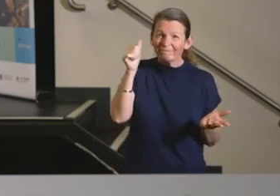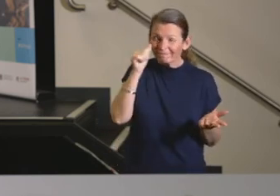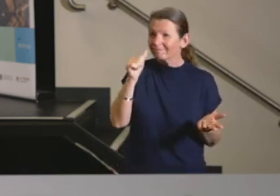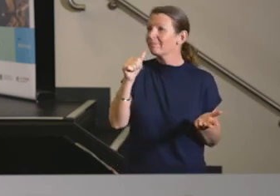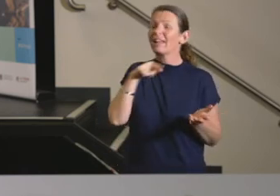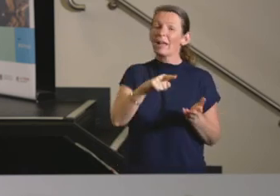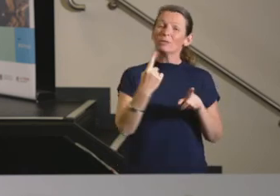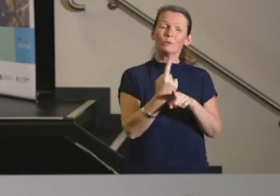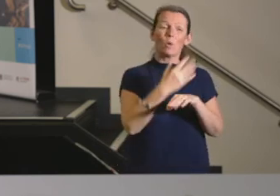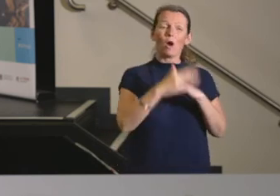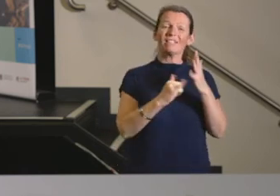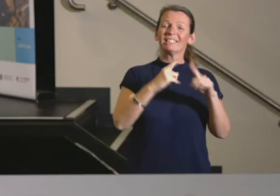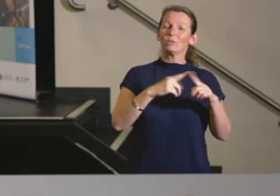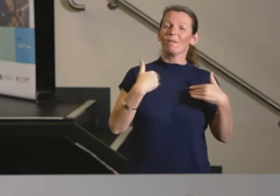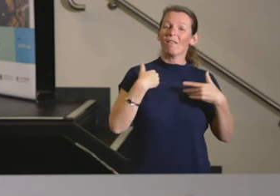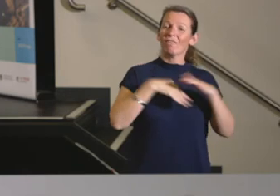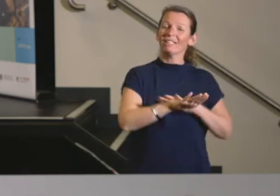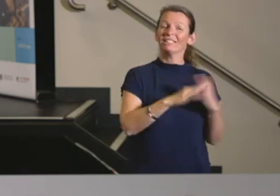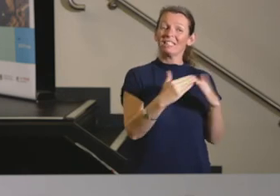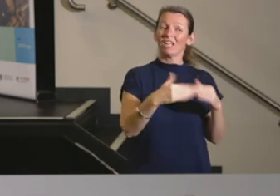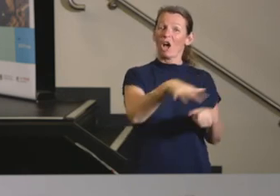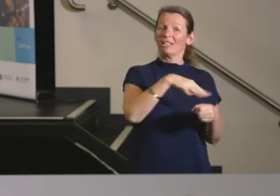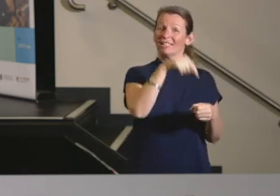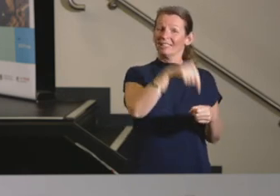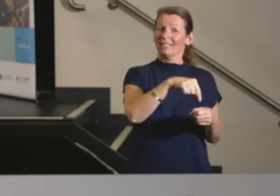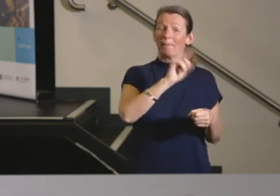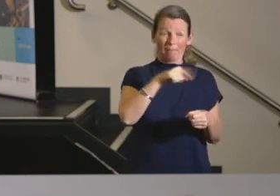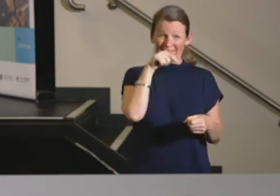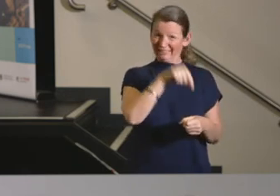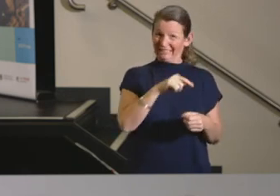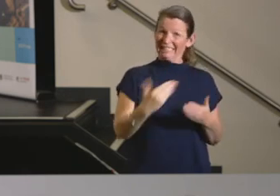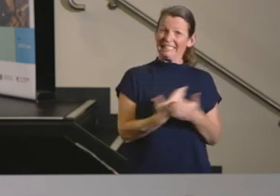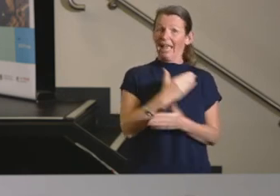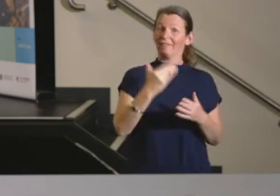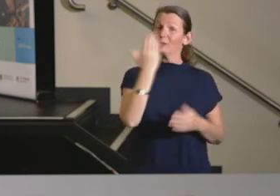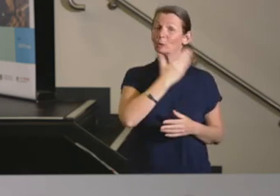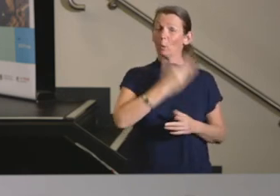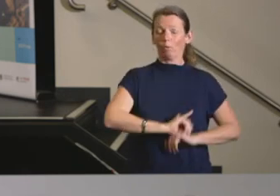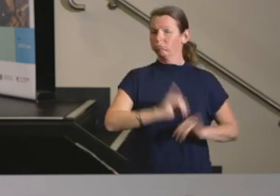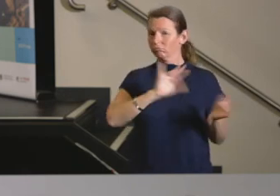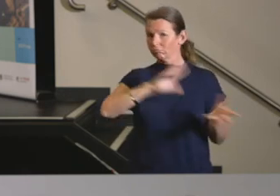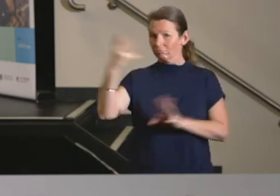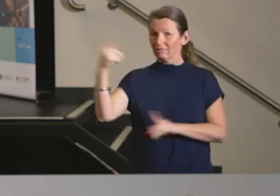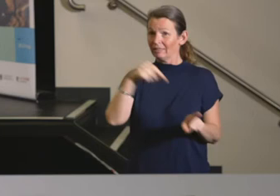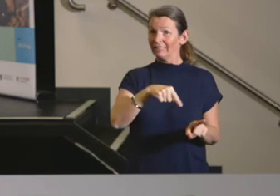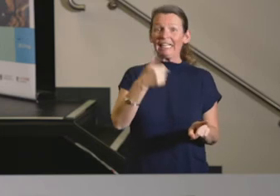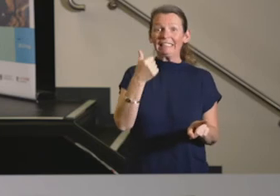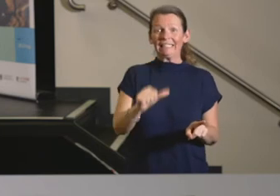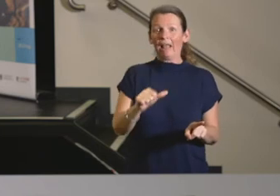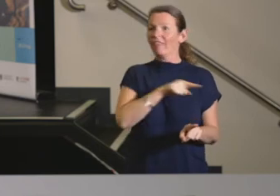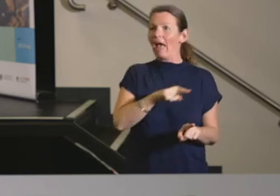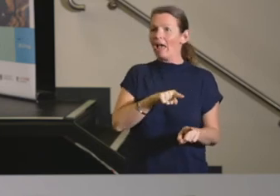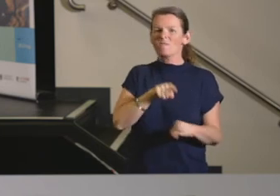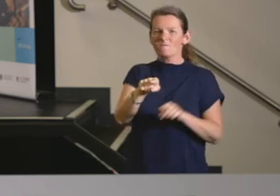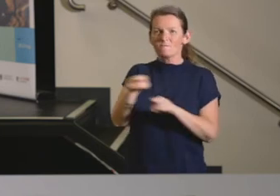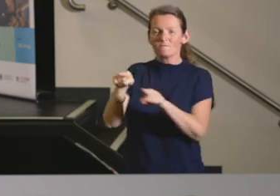Health and Society, was the centre point of that whole fiasco. And to this day, we still have panic buttons